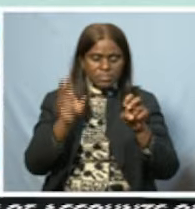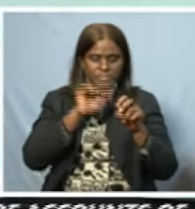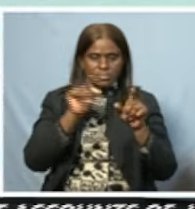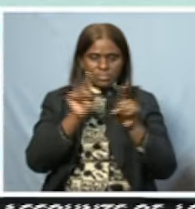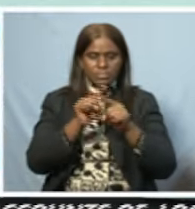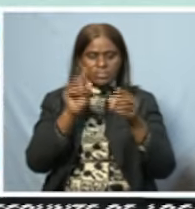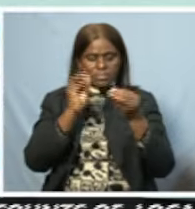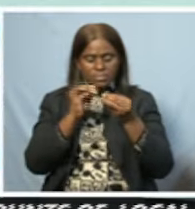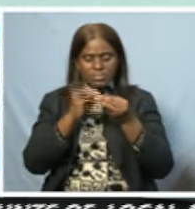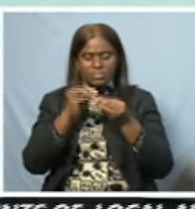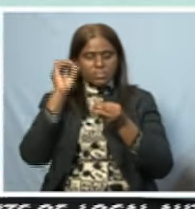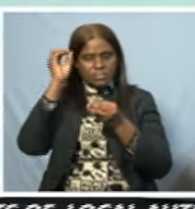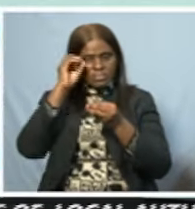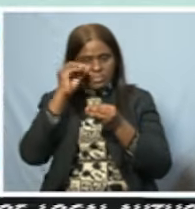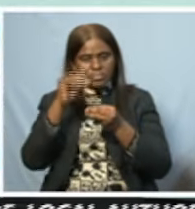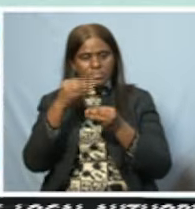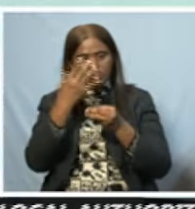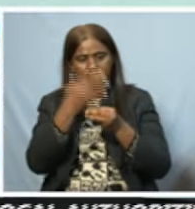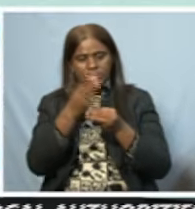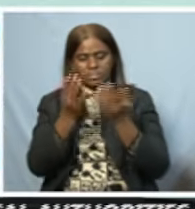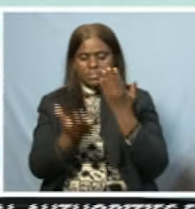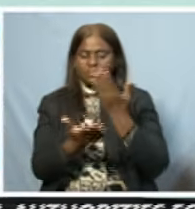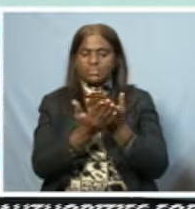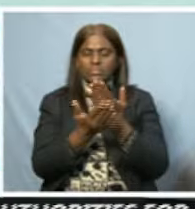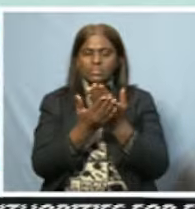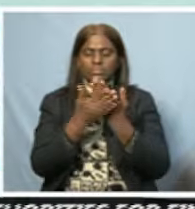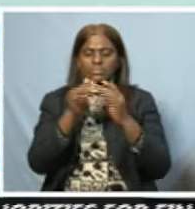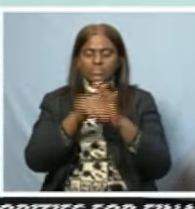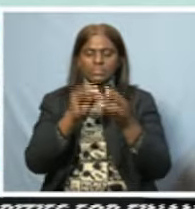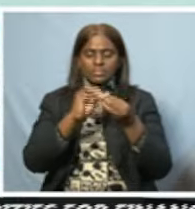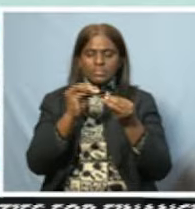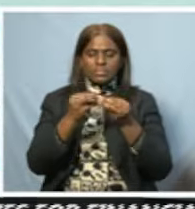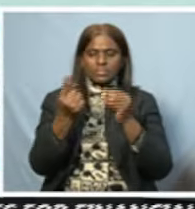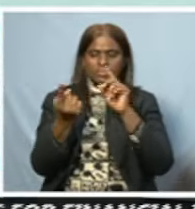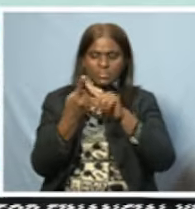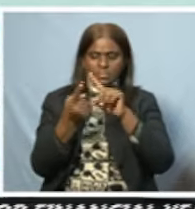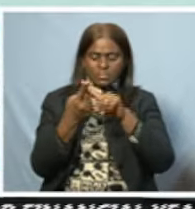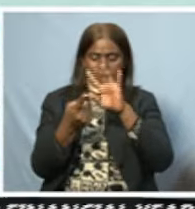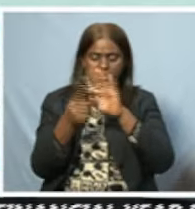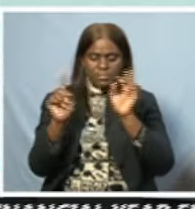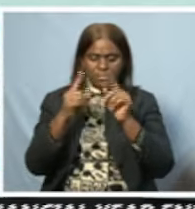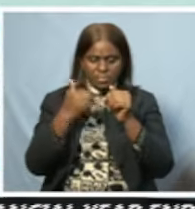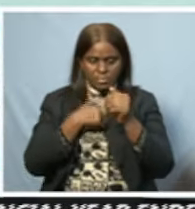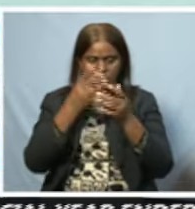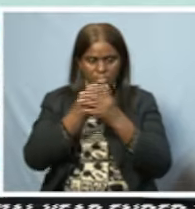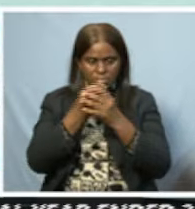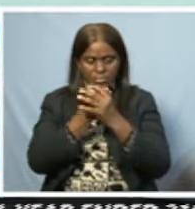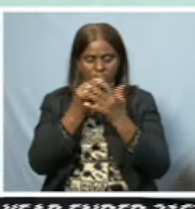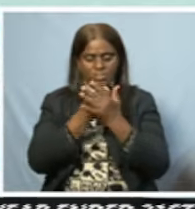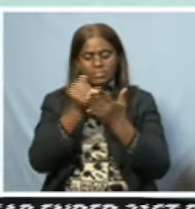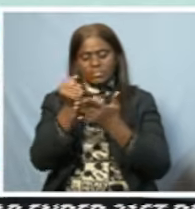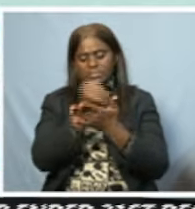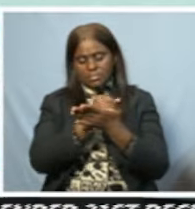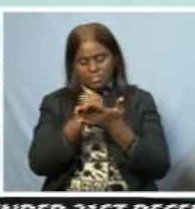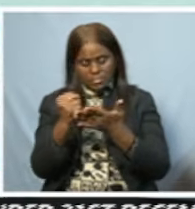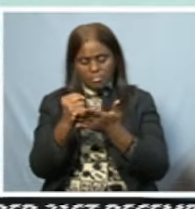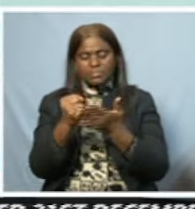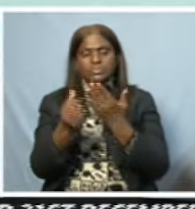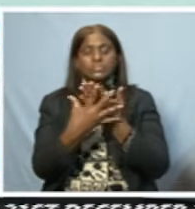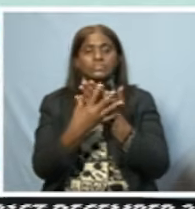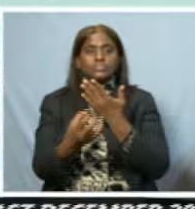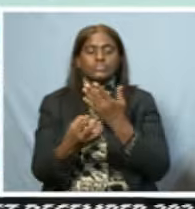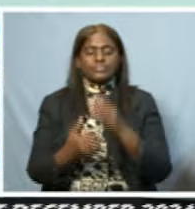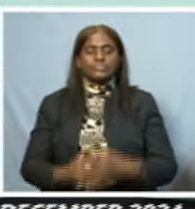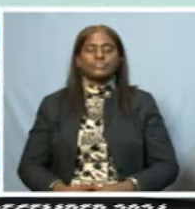a favorable opinion given as appended in Appendix 1, where there is the financial statement extract.